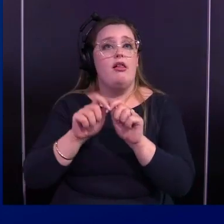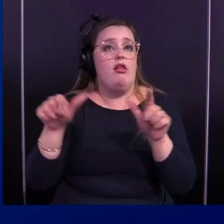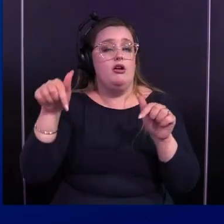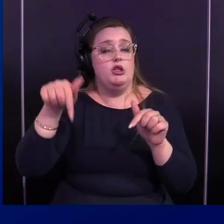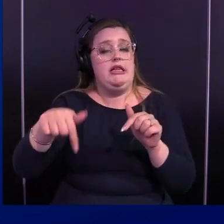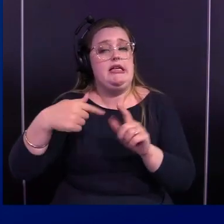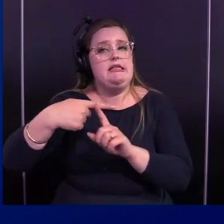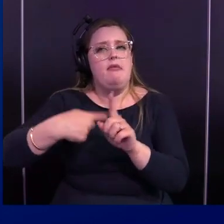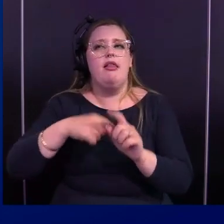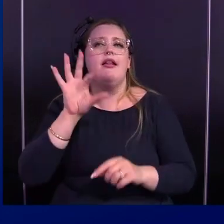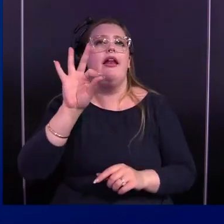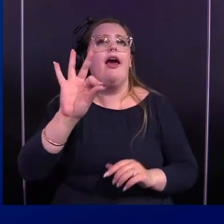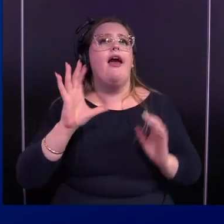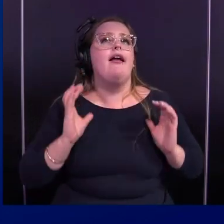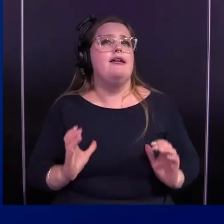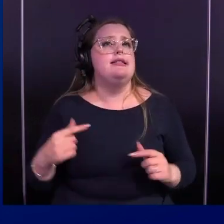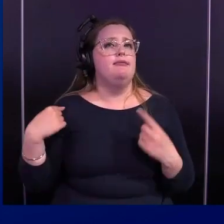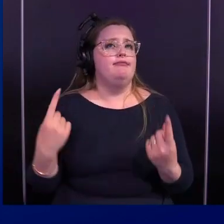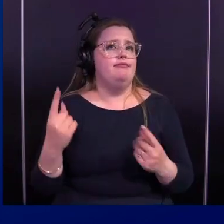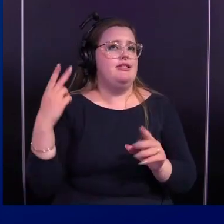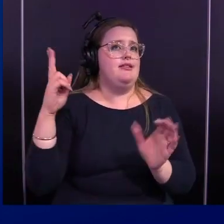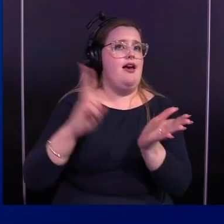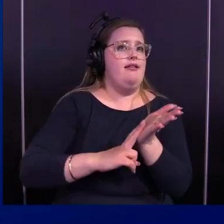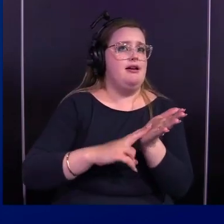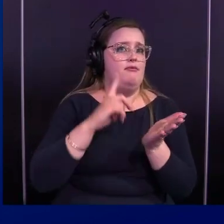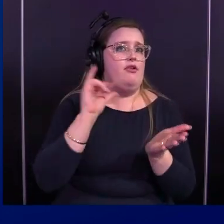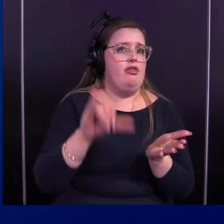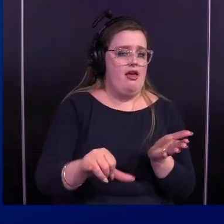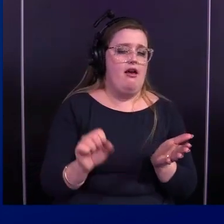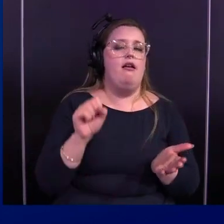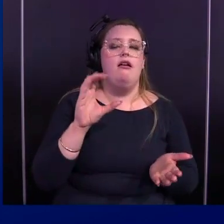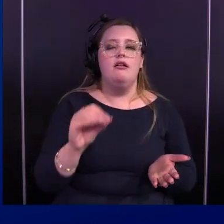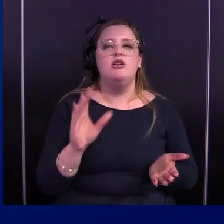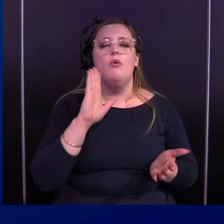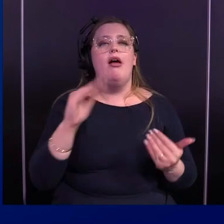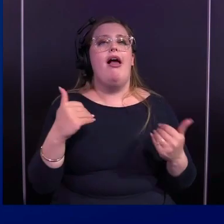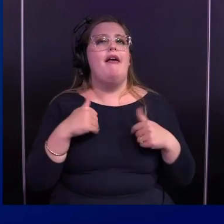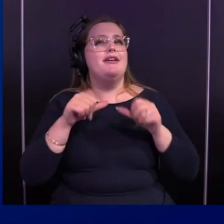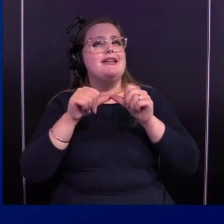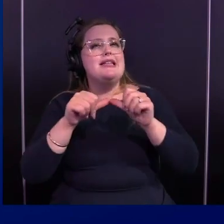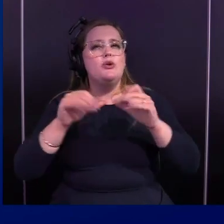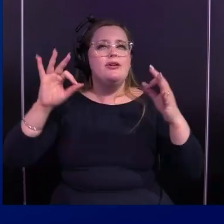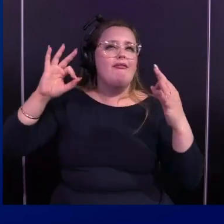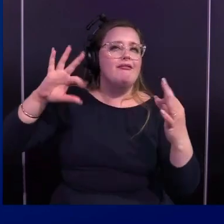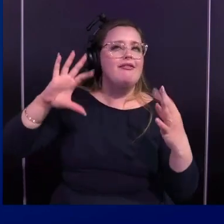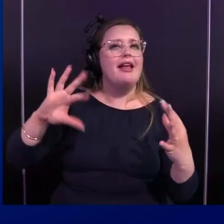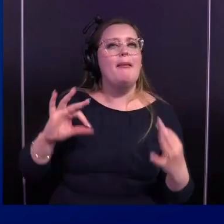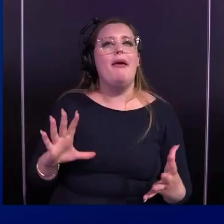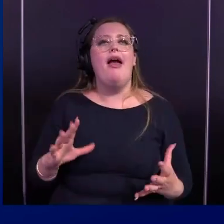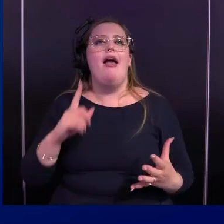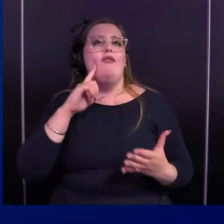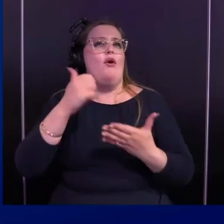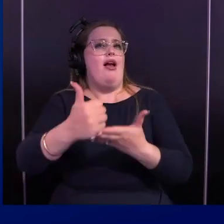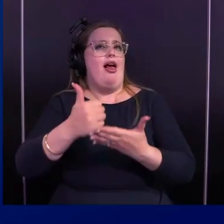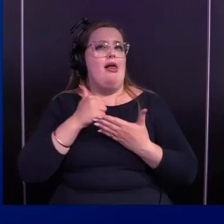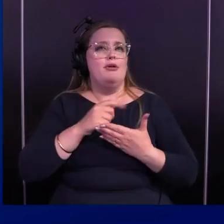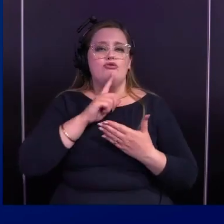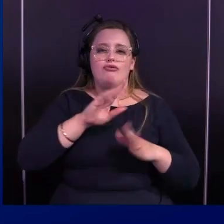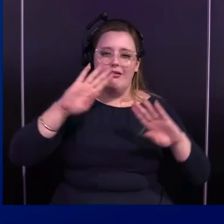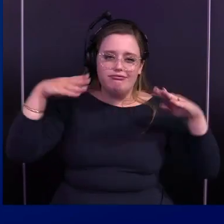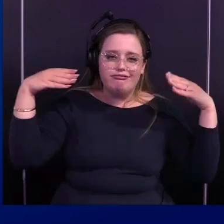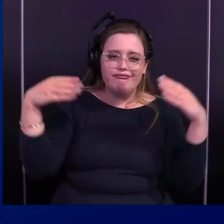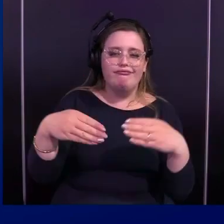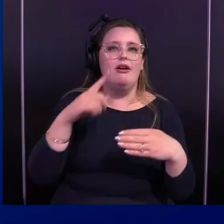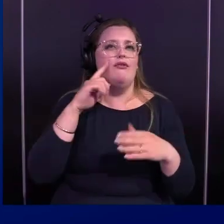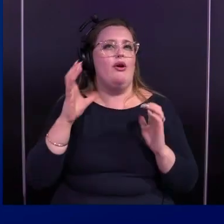9 customers signed up to work with us on that. So we're going to have this continuous feedback loop to help us just really dial this in for our